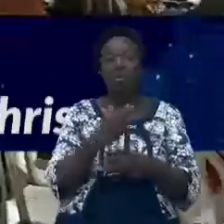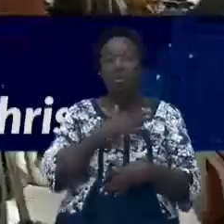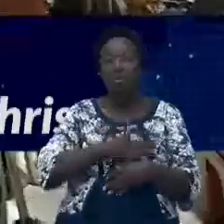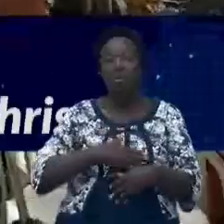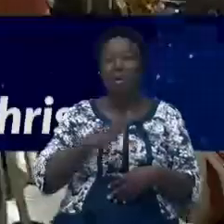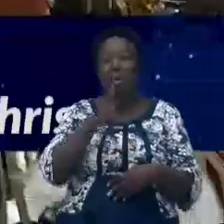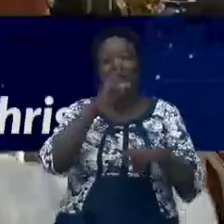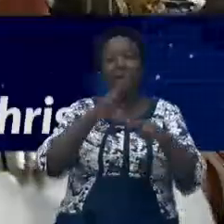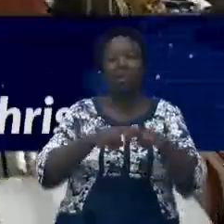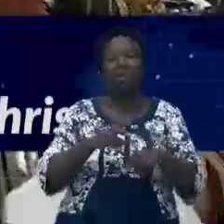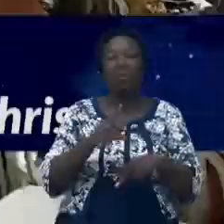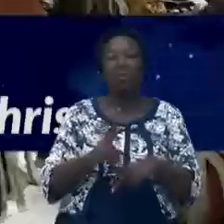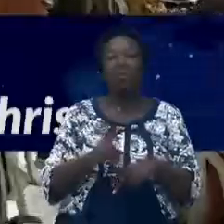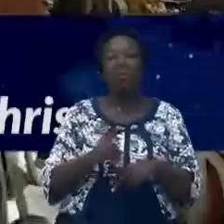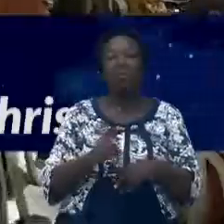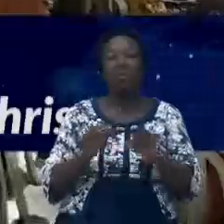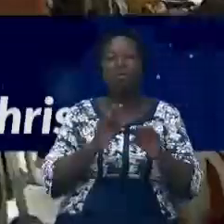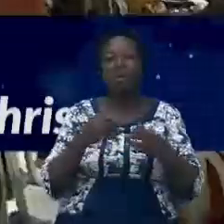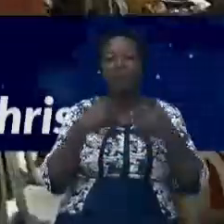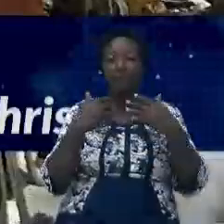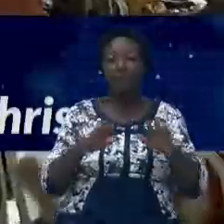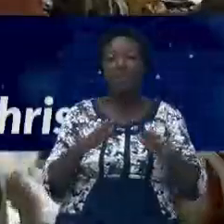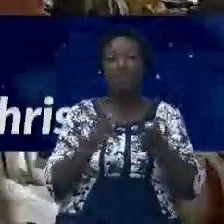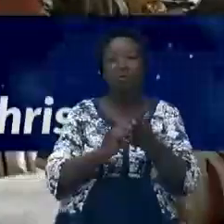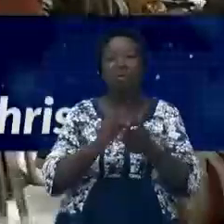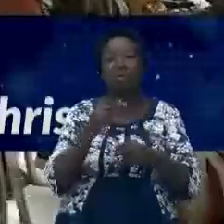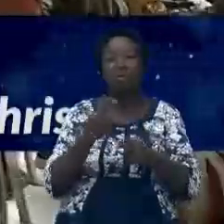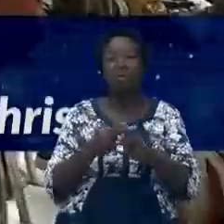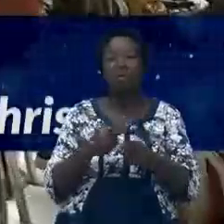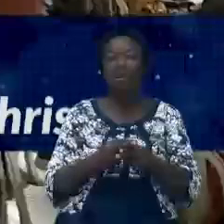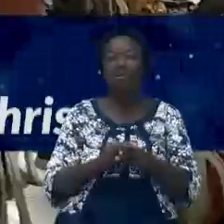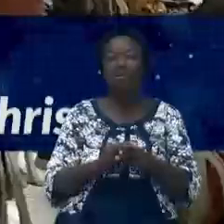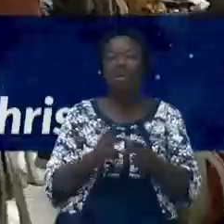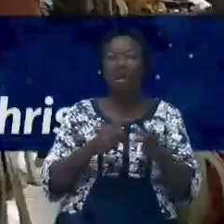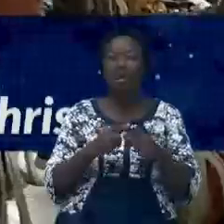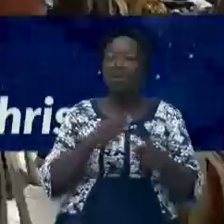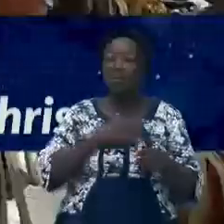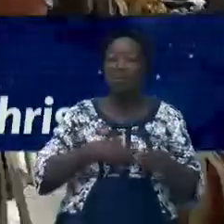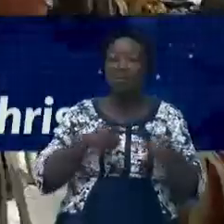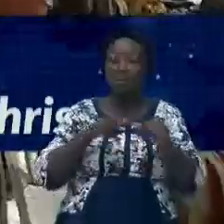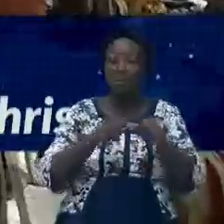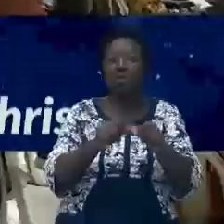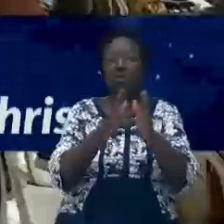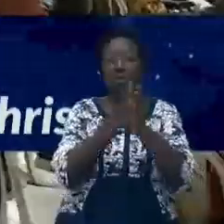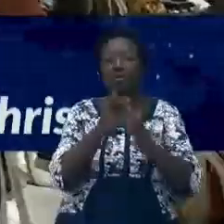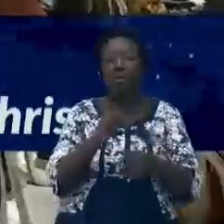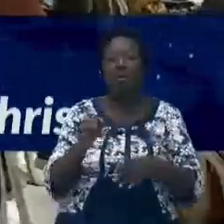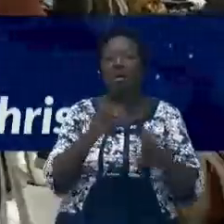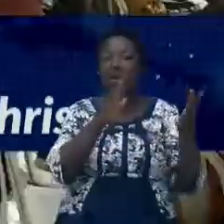If you are done, please be seated if you have submitted your own form and join in